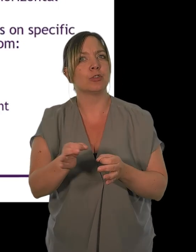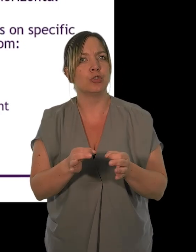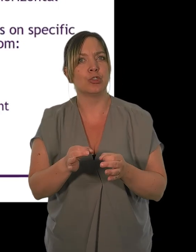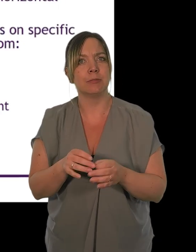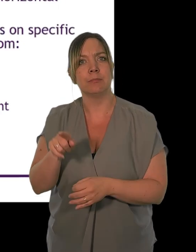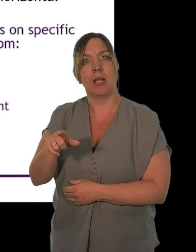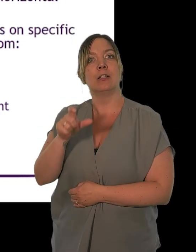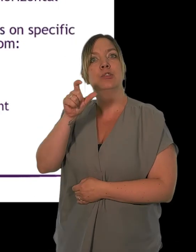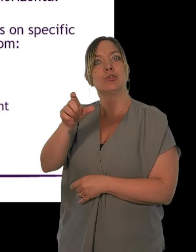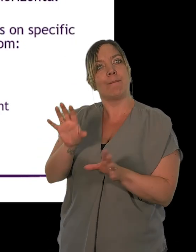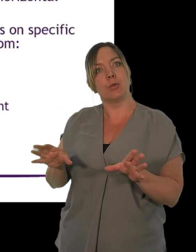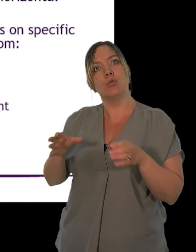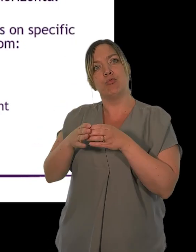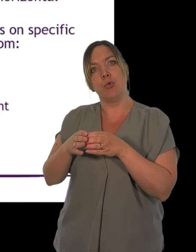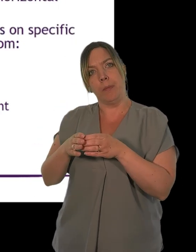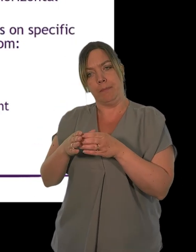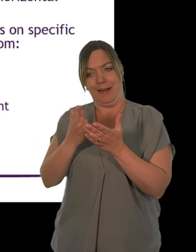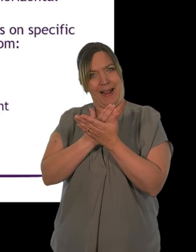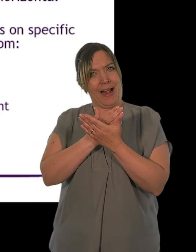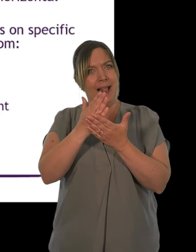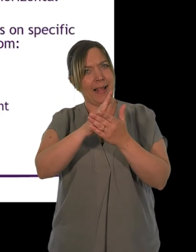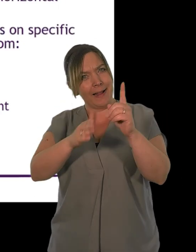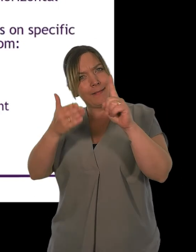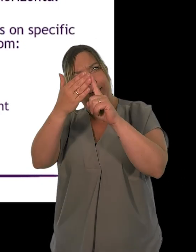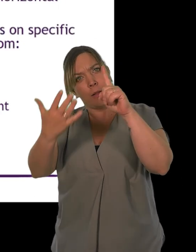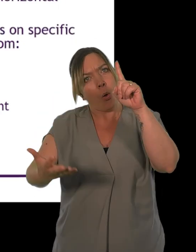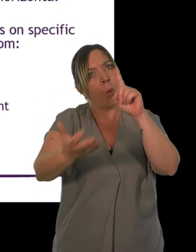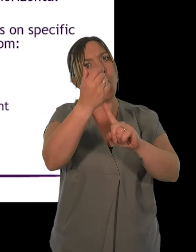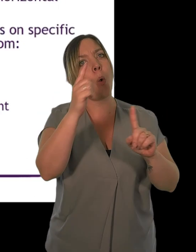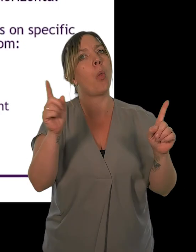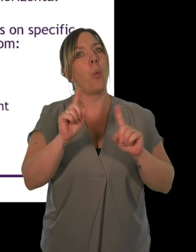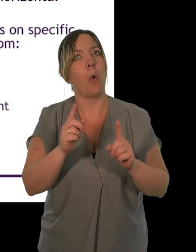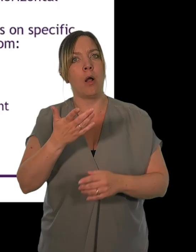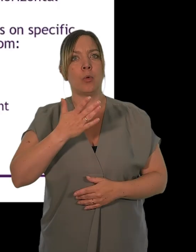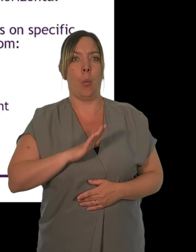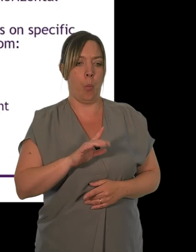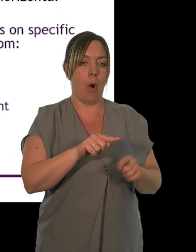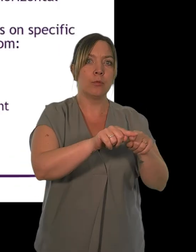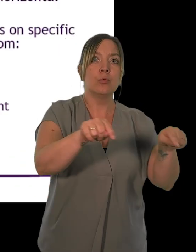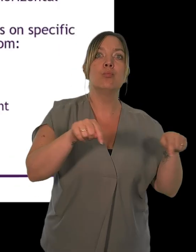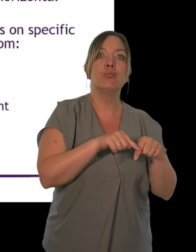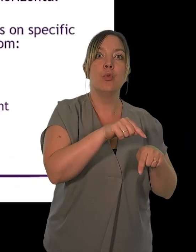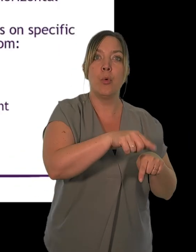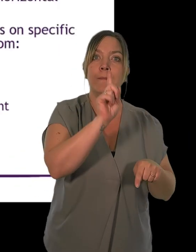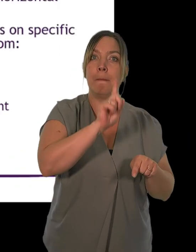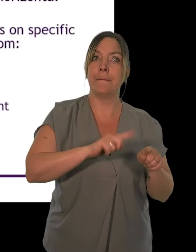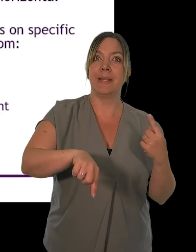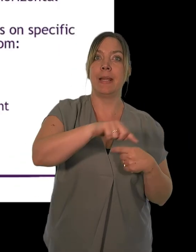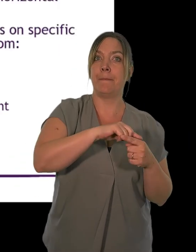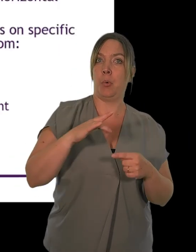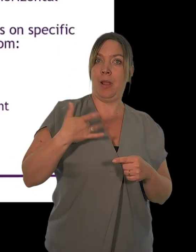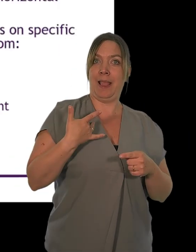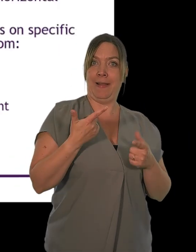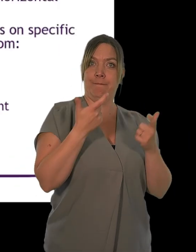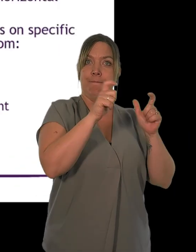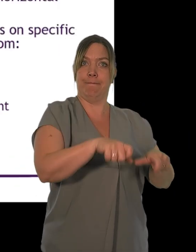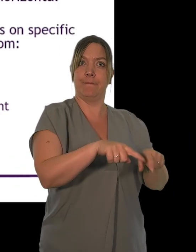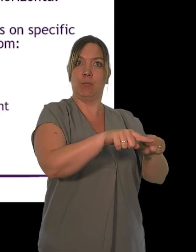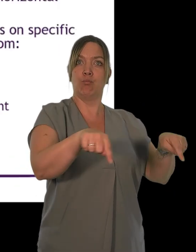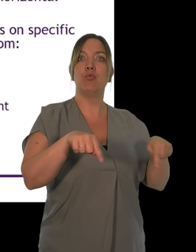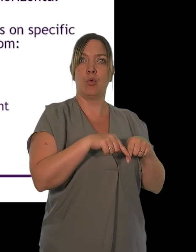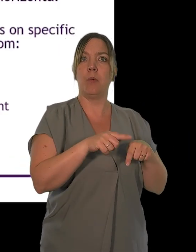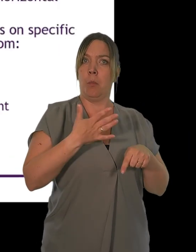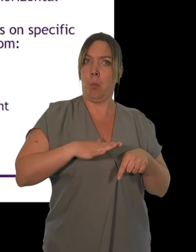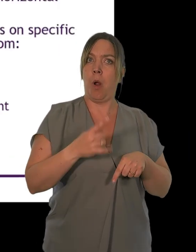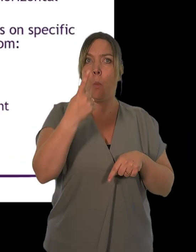how people practices need to be mutually reinforcing to support the achievement of this goal. There is an